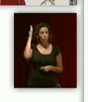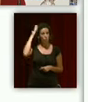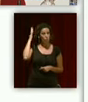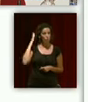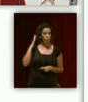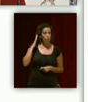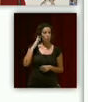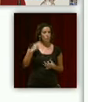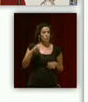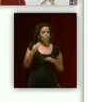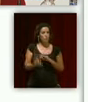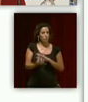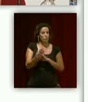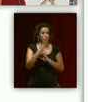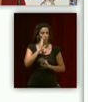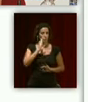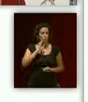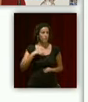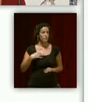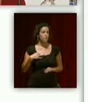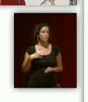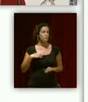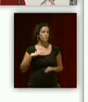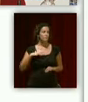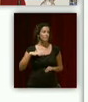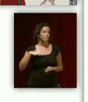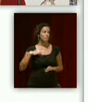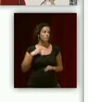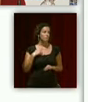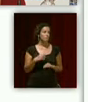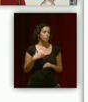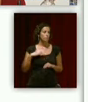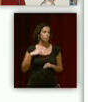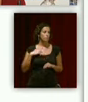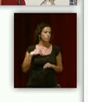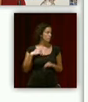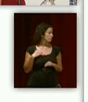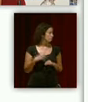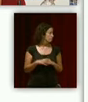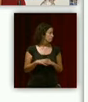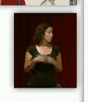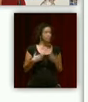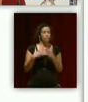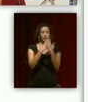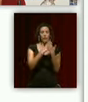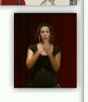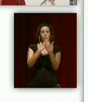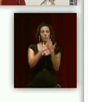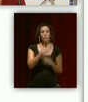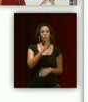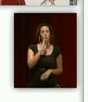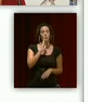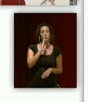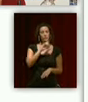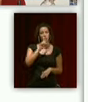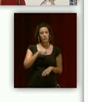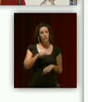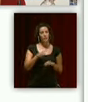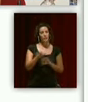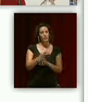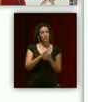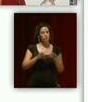channels namely, that have to do with the occipital cortex, which is where this